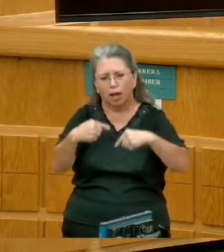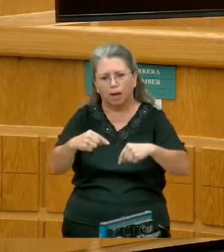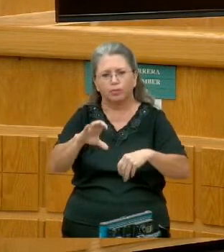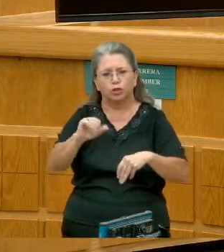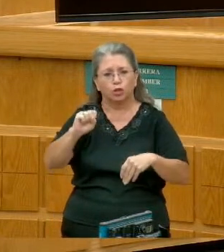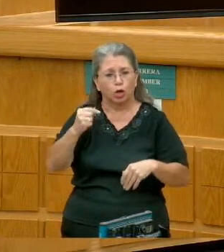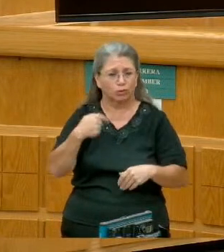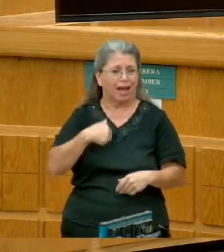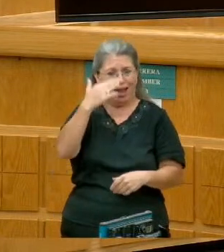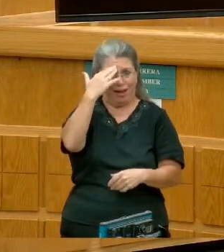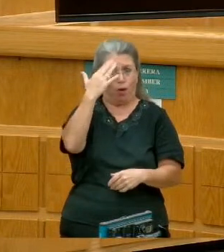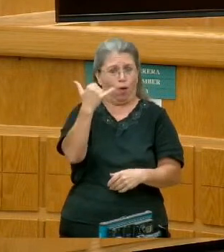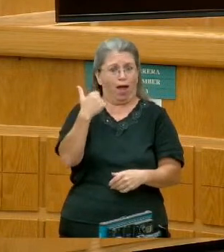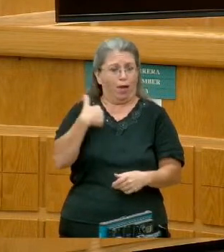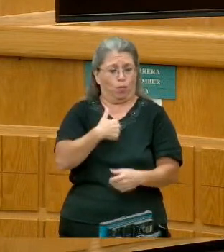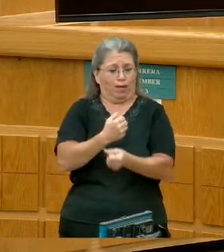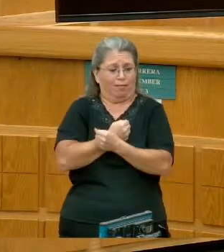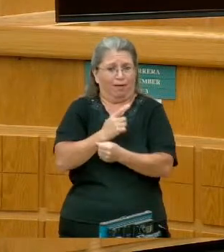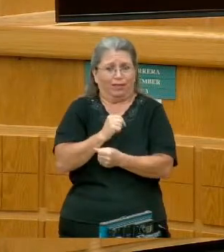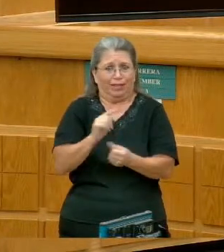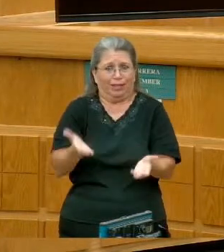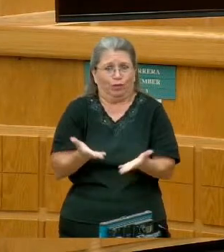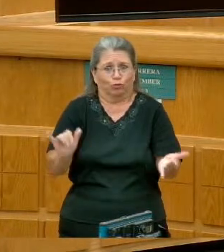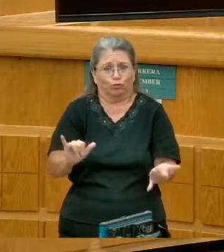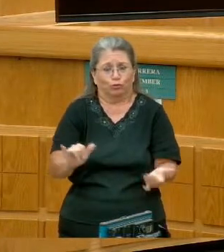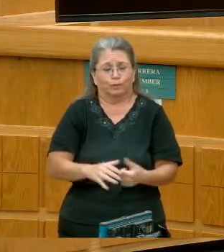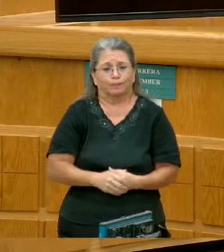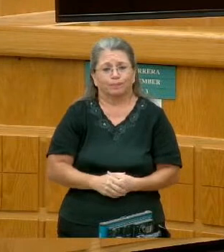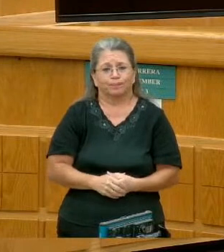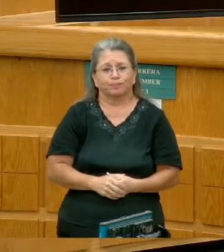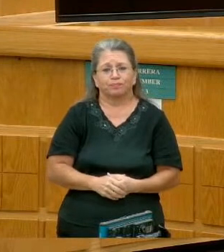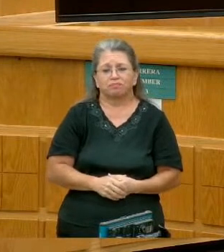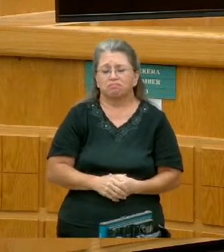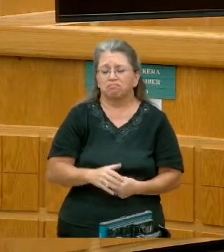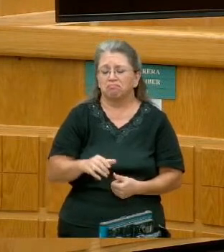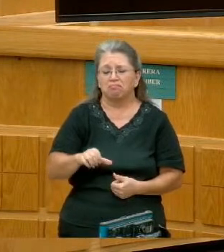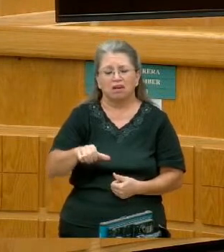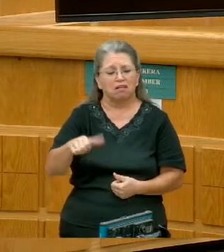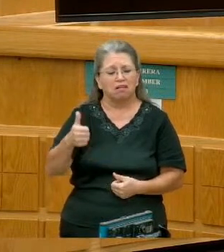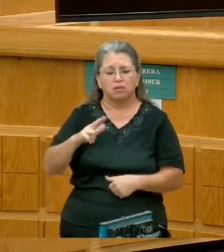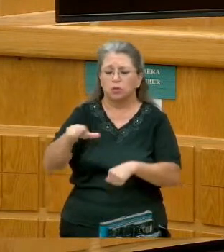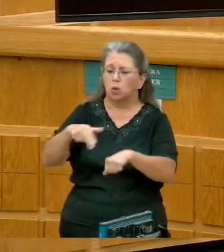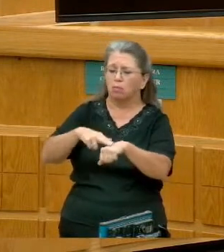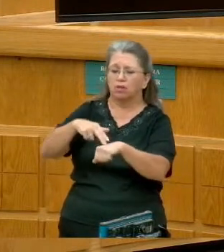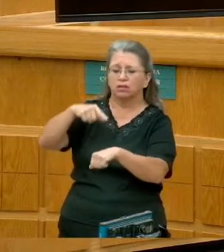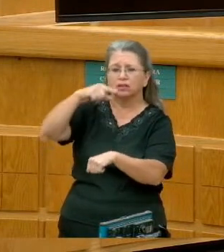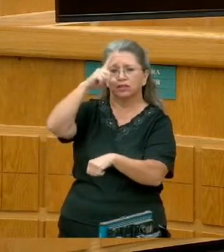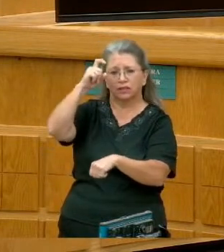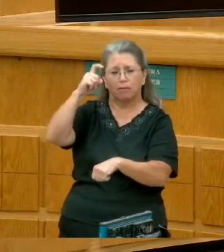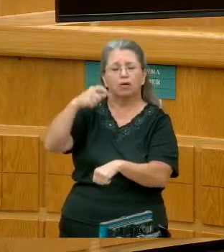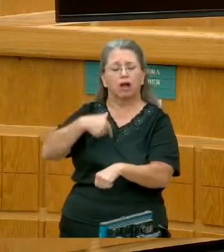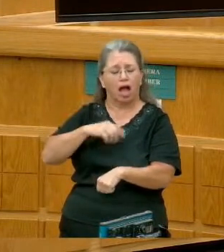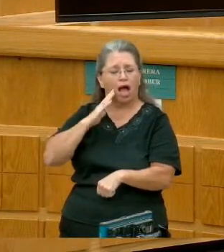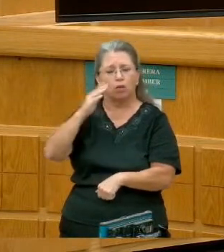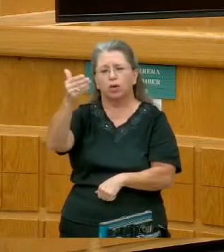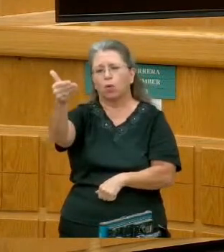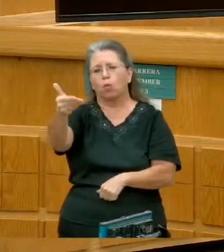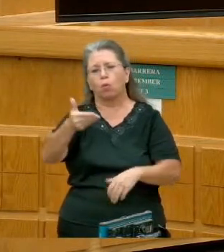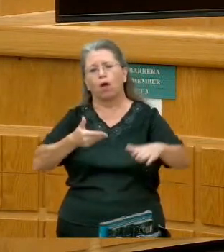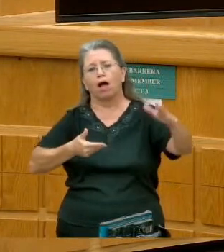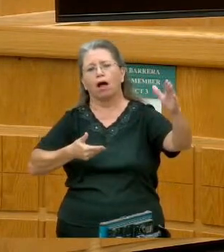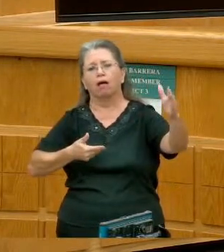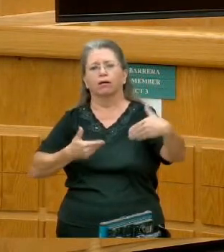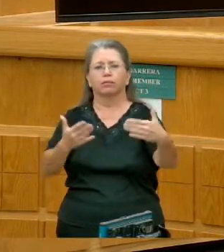why. We love it too. And on any other normal summer, we would welcome you with our